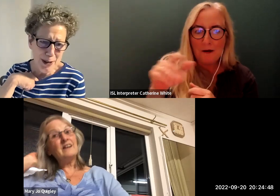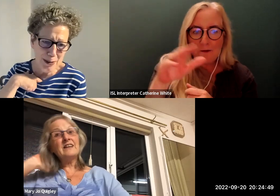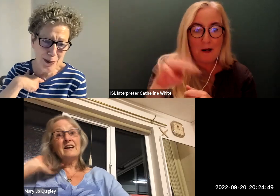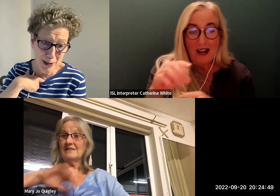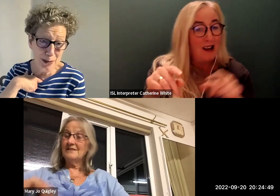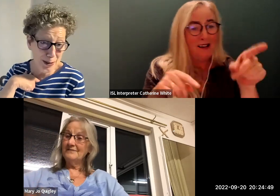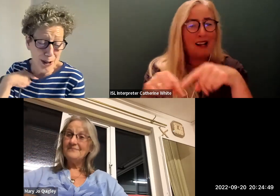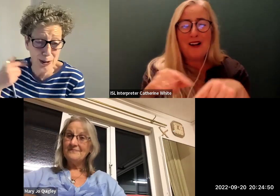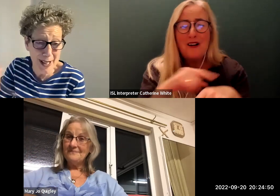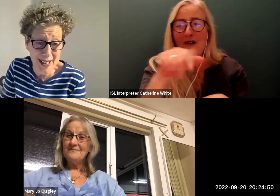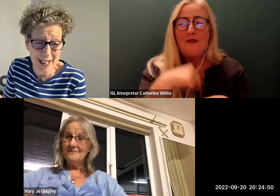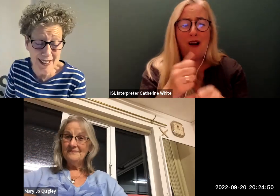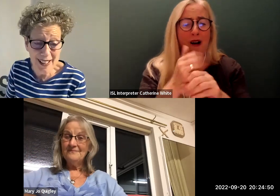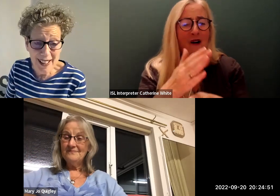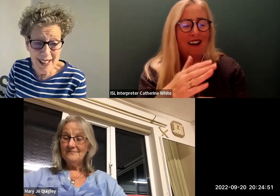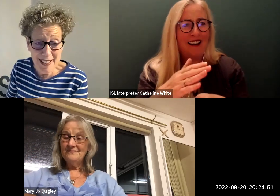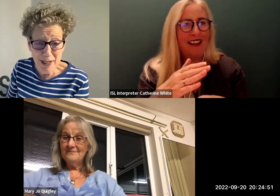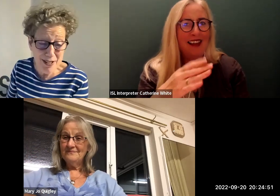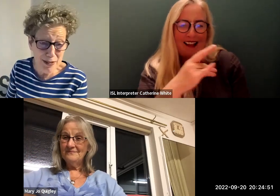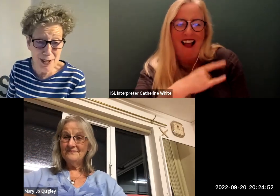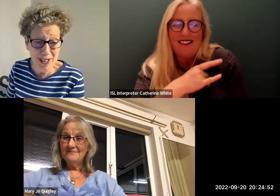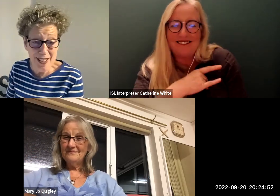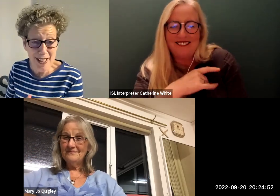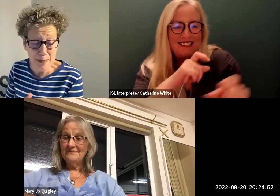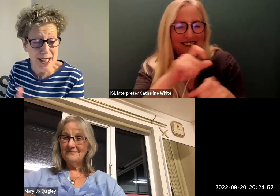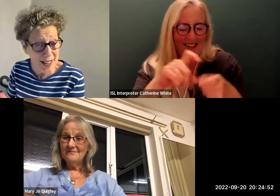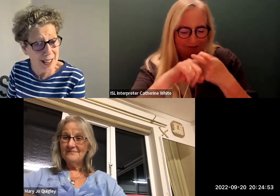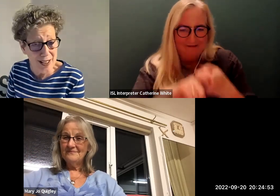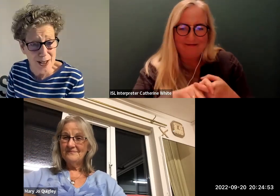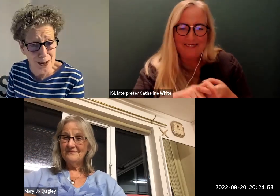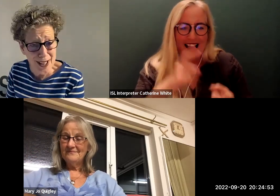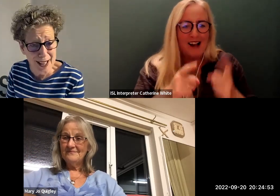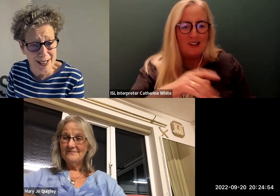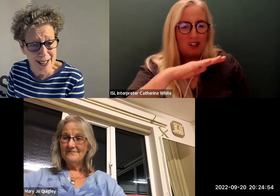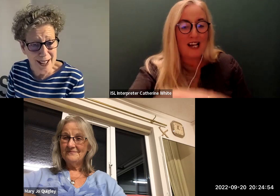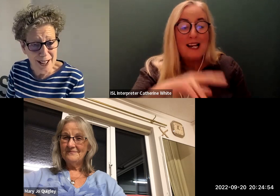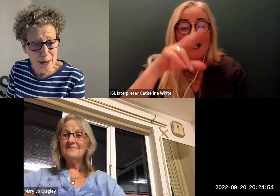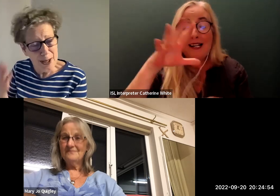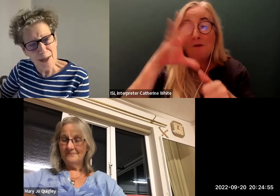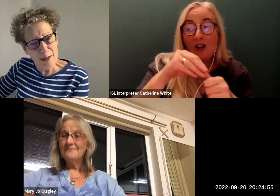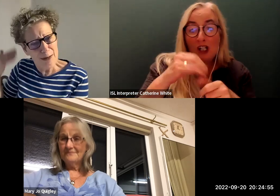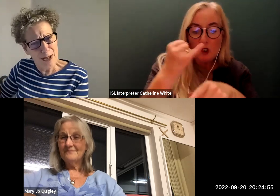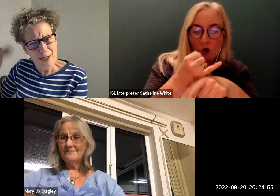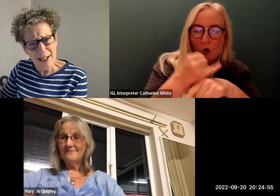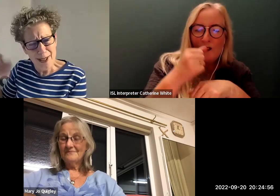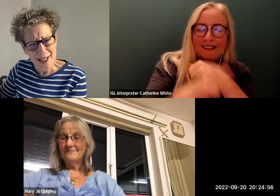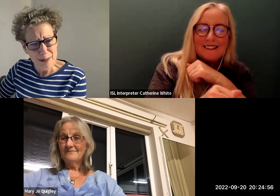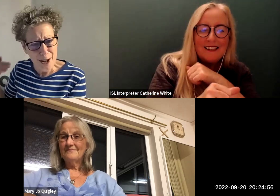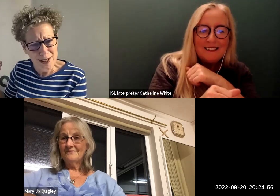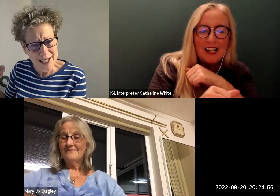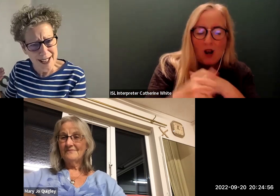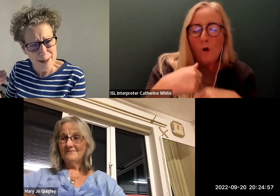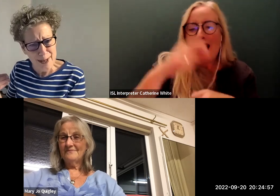think I we guess. all always are. And if there are Mm, difficulties, particularly in our school days, we mm, think we've dealt with